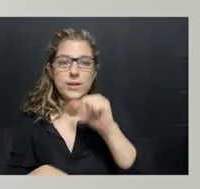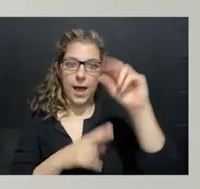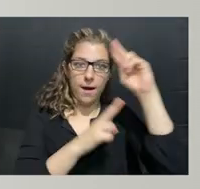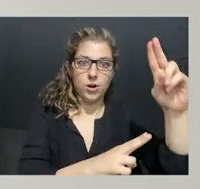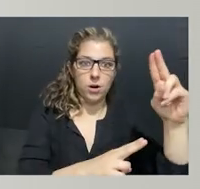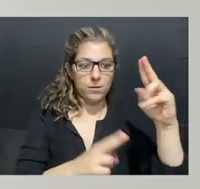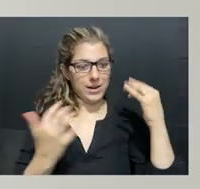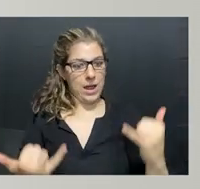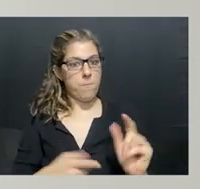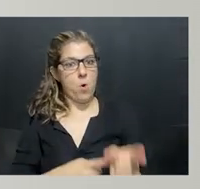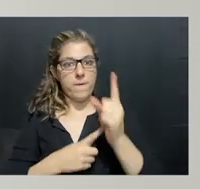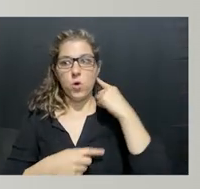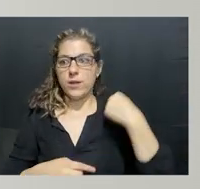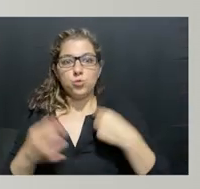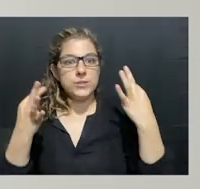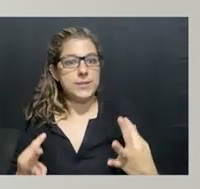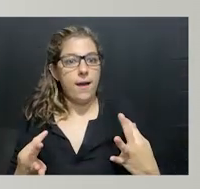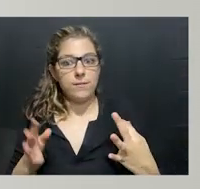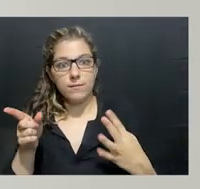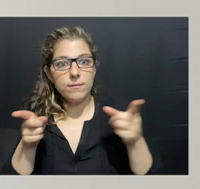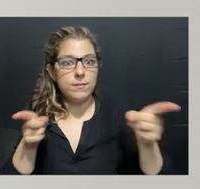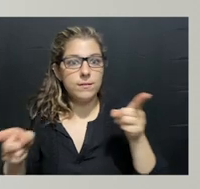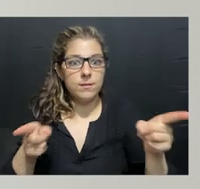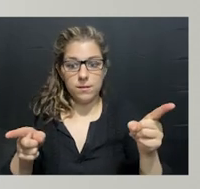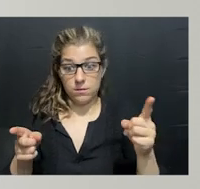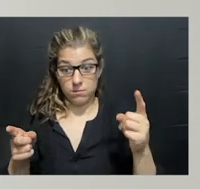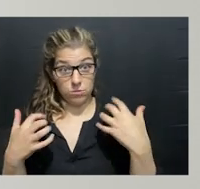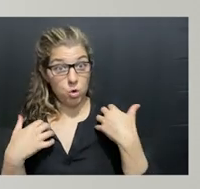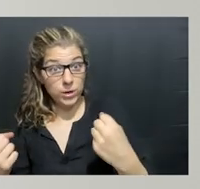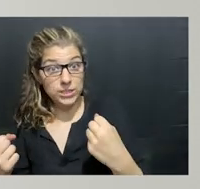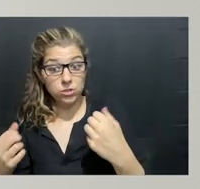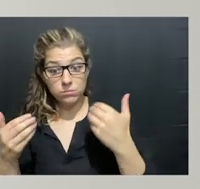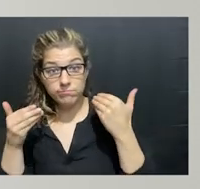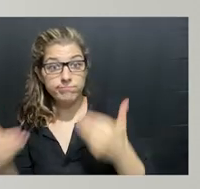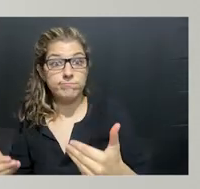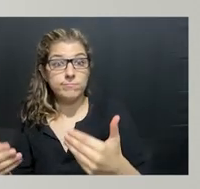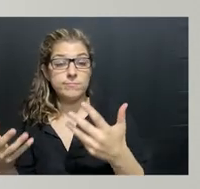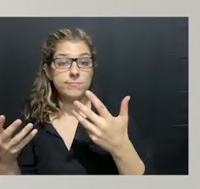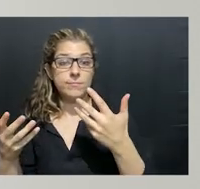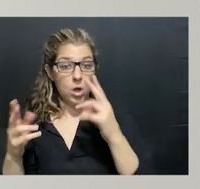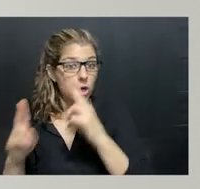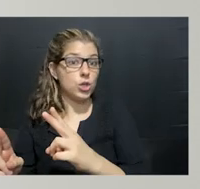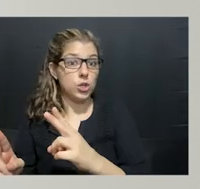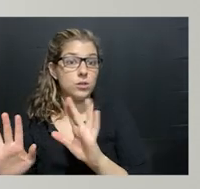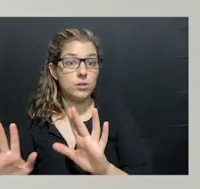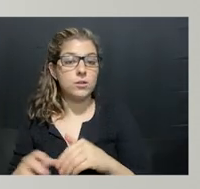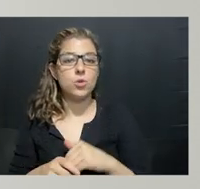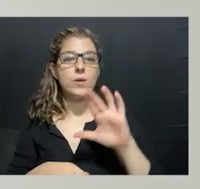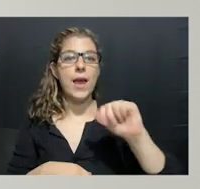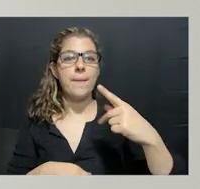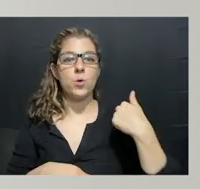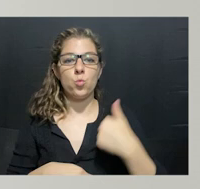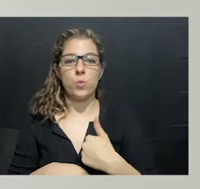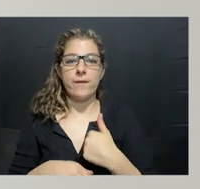is a moment for absolute courage and boldness and honor. So at CAP, we've